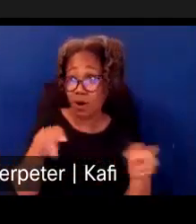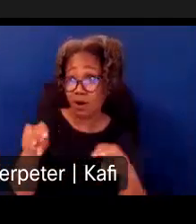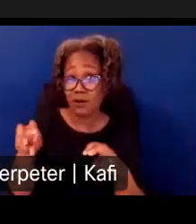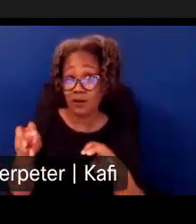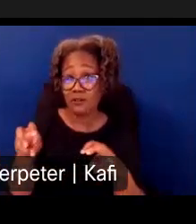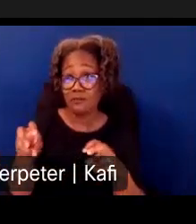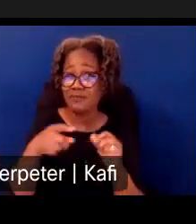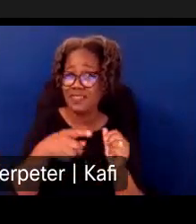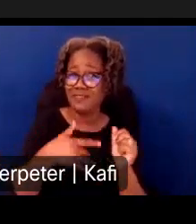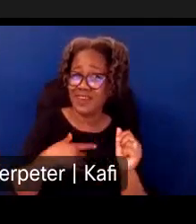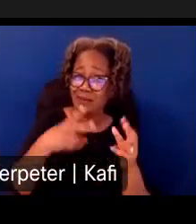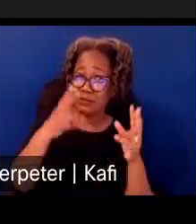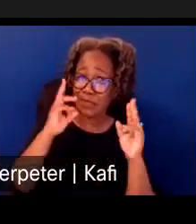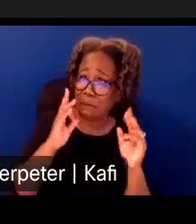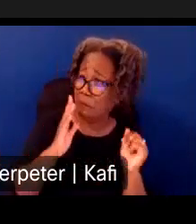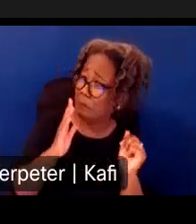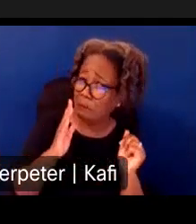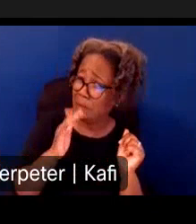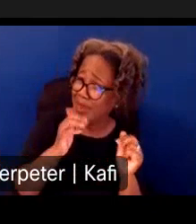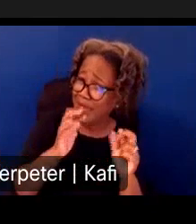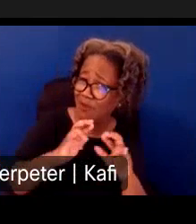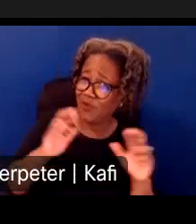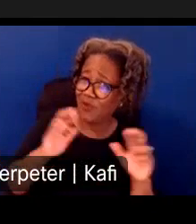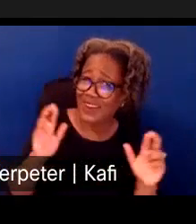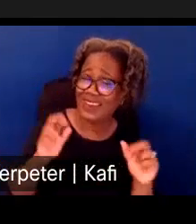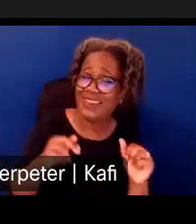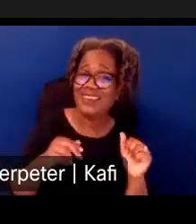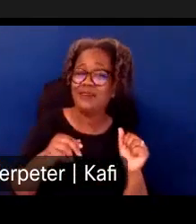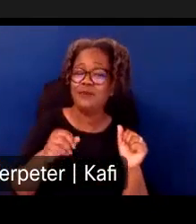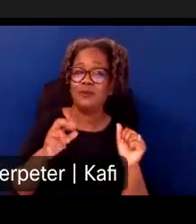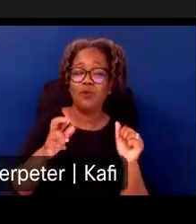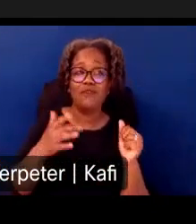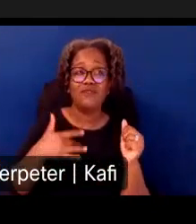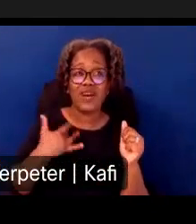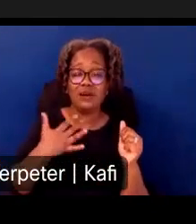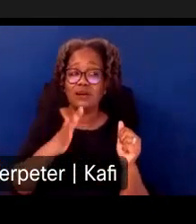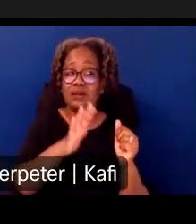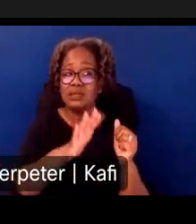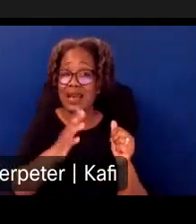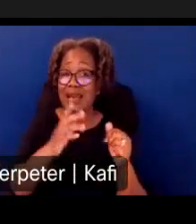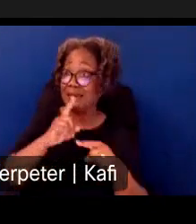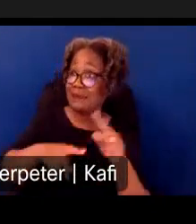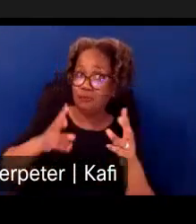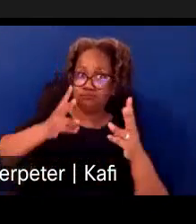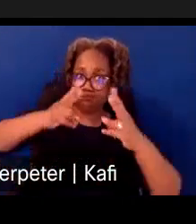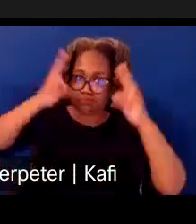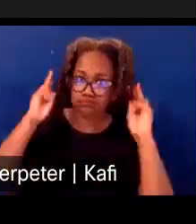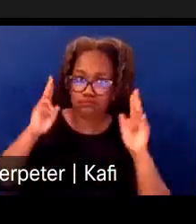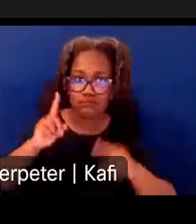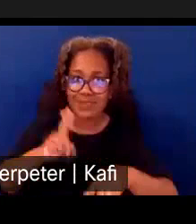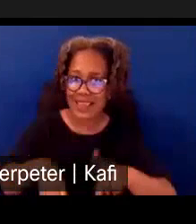where that might not be the best opportunity for them or situation for them to maintain. And